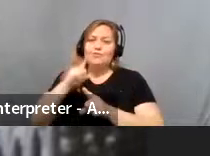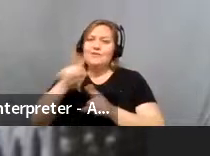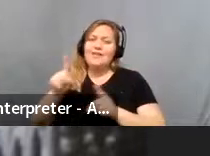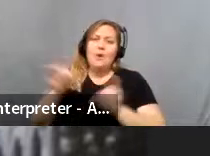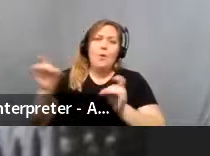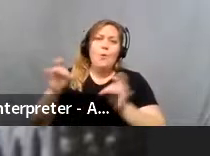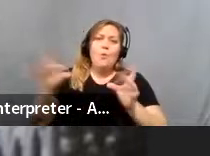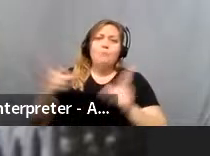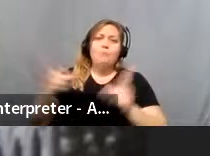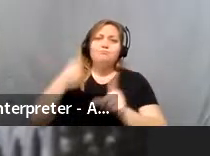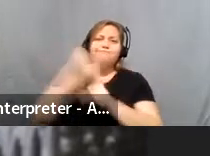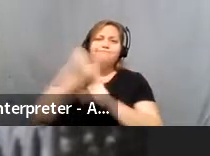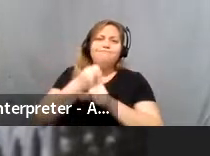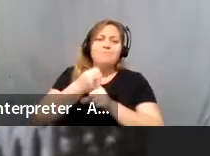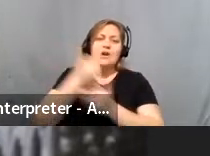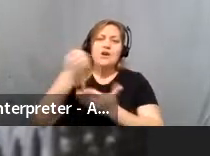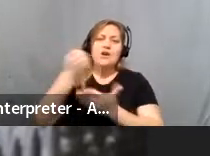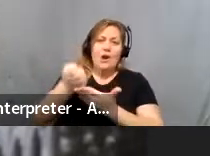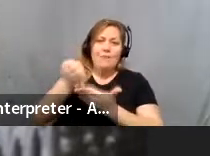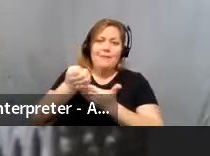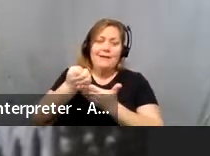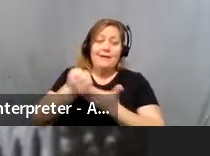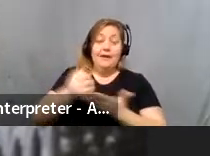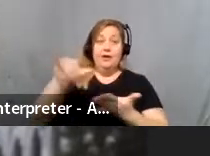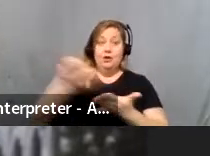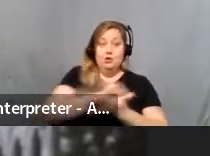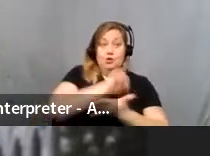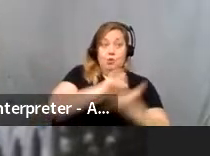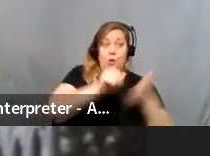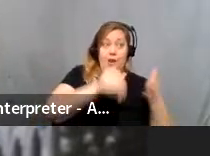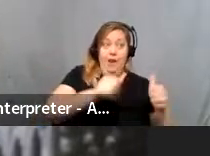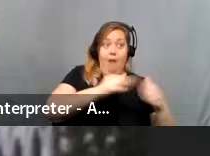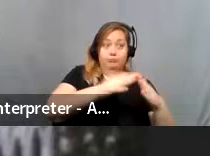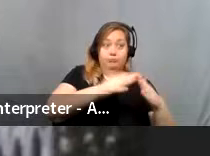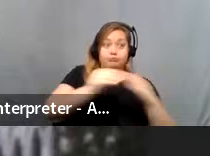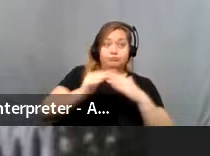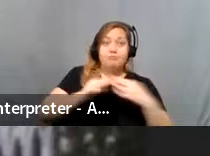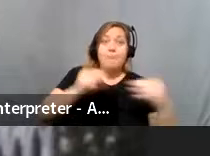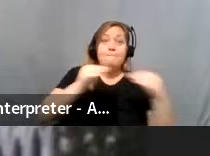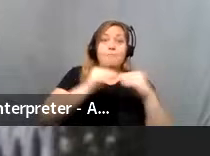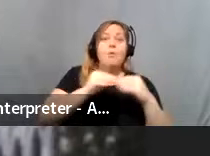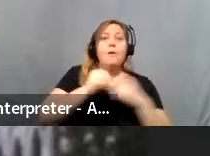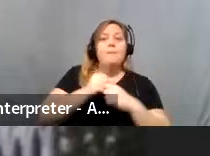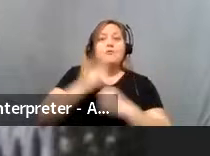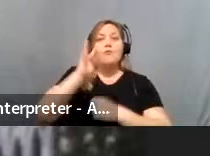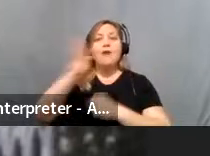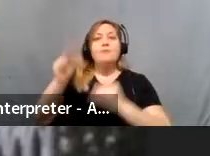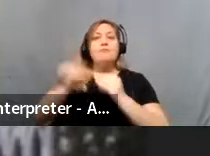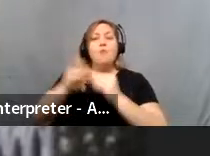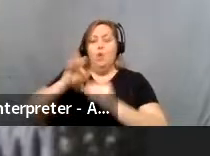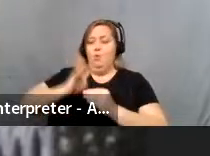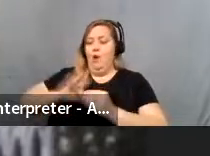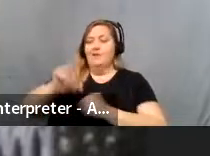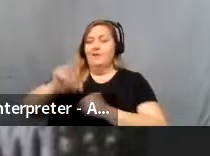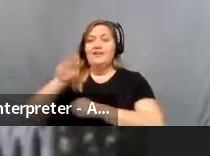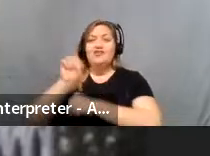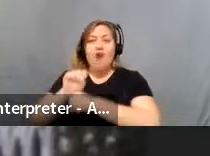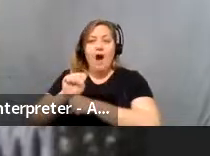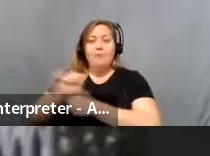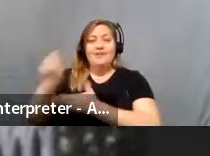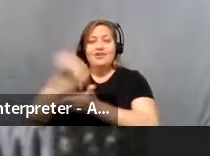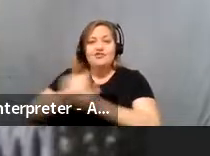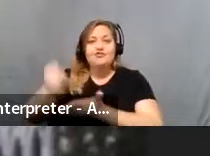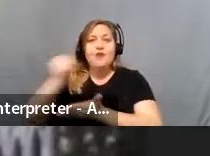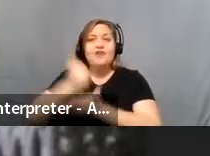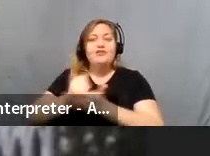local economy. Allowing New York to build more housing can also help to create good quality jobs in construction and residential